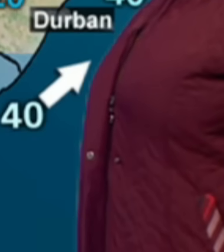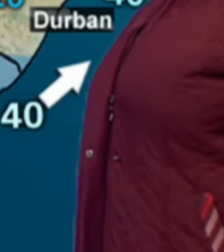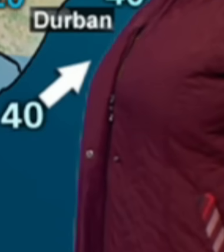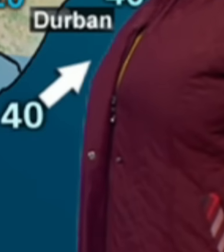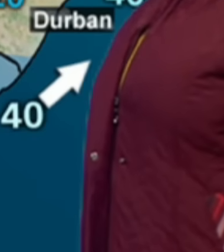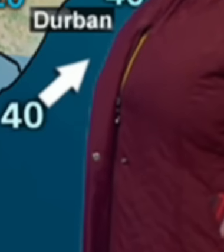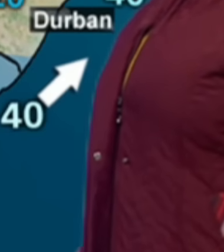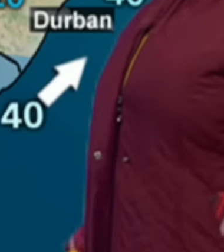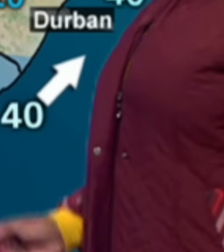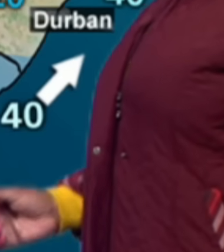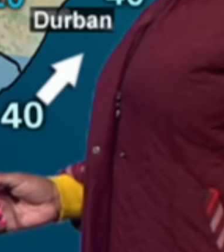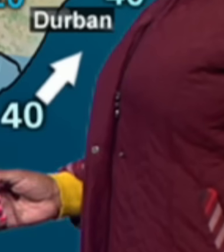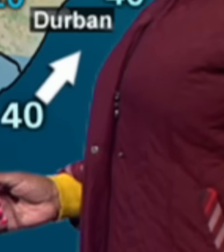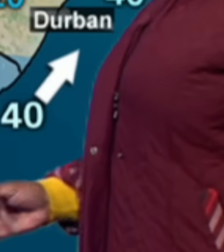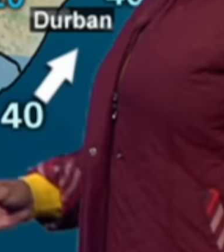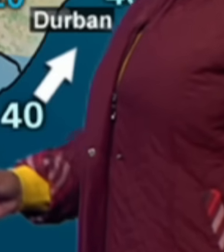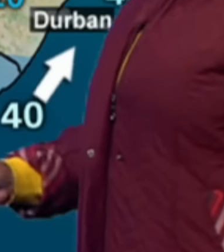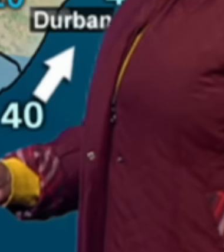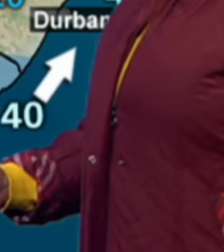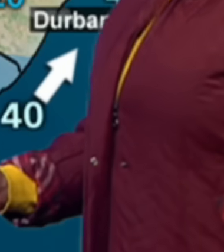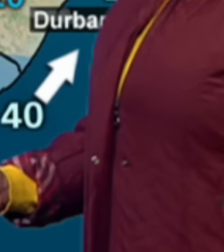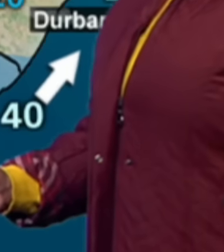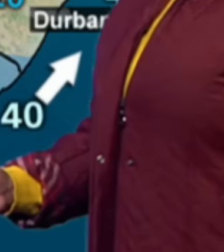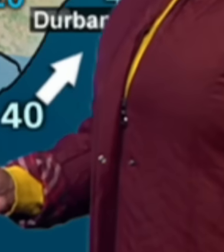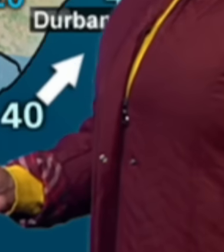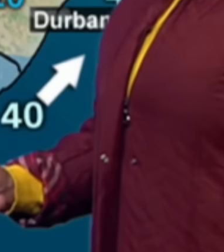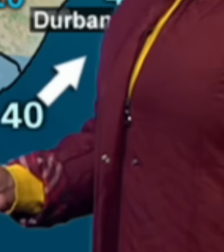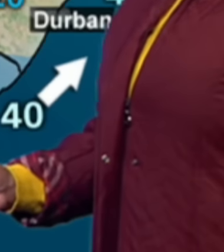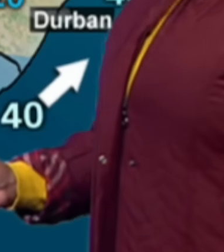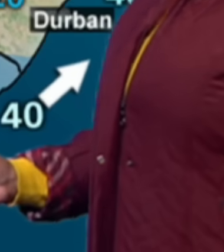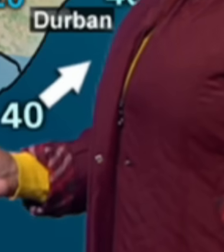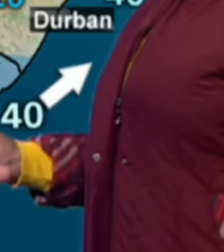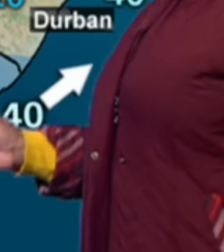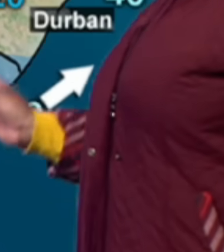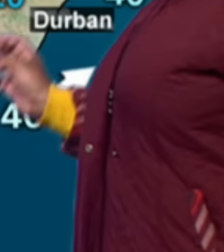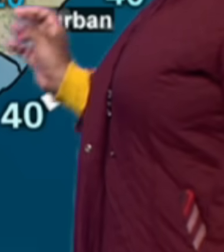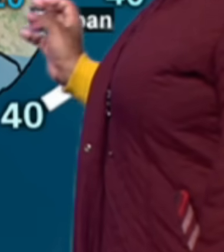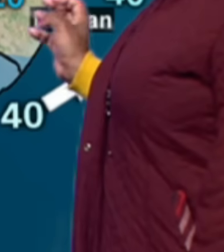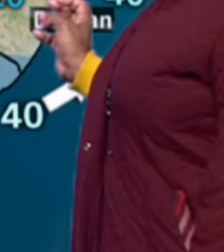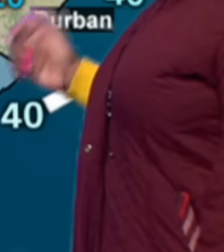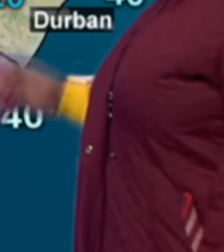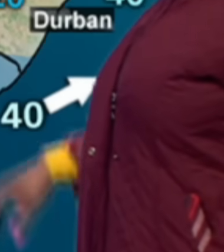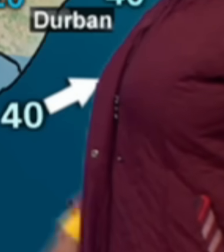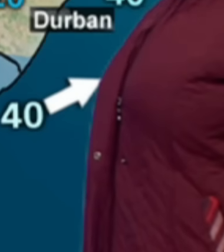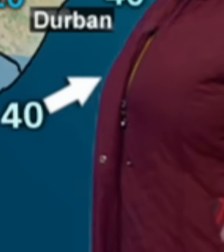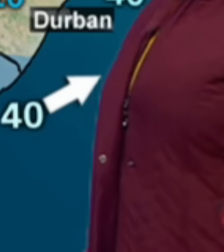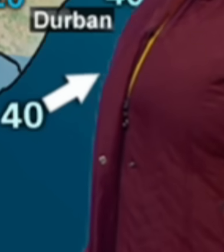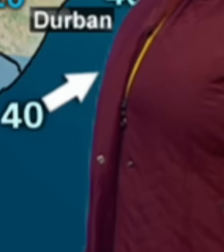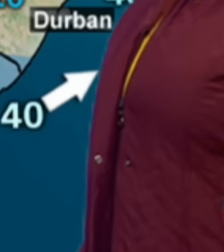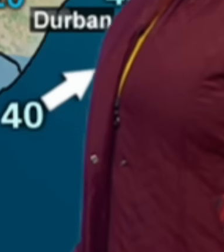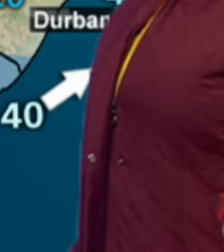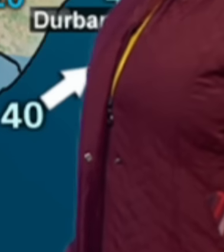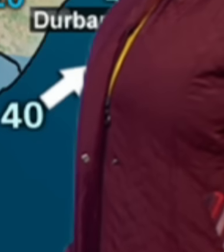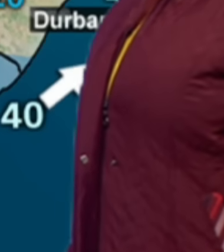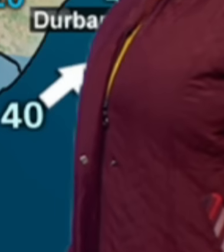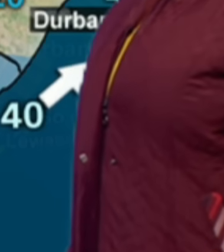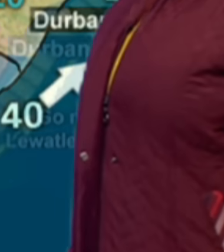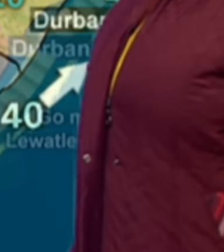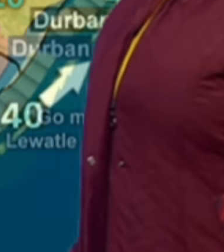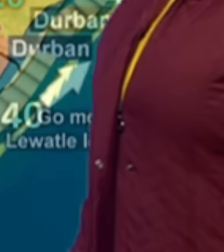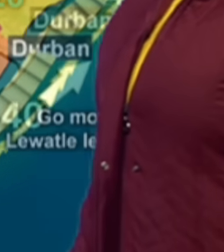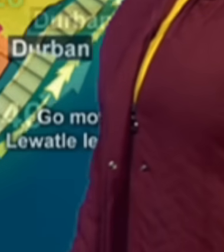jwalo ditemperature tša rena go tla be go bonagala go ene le pula tšela gona go la Eastern Cape go la Xebega go tšwela godimo gona go la Durban go tla be go ntše go pipile